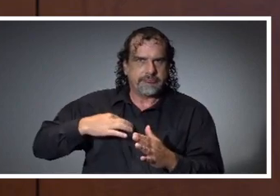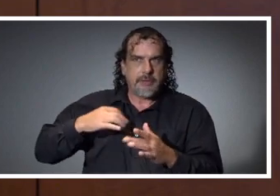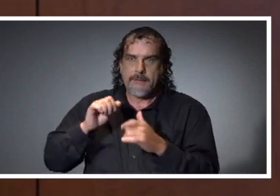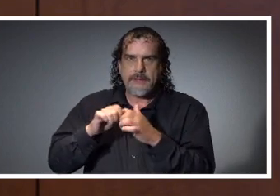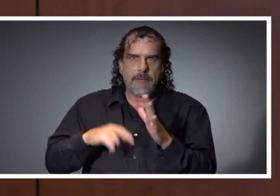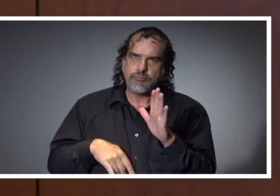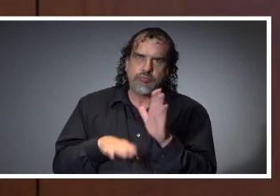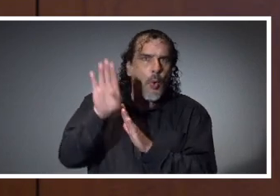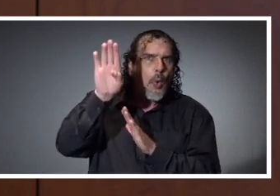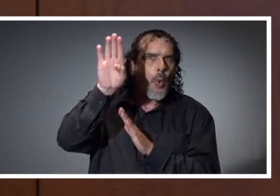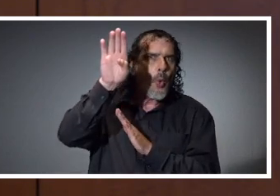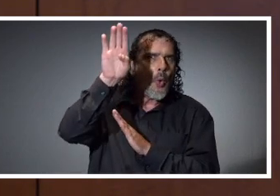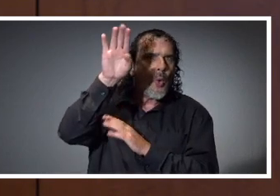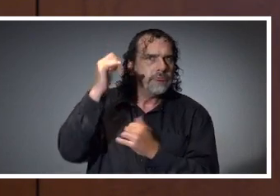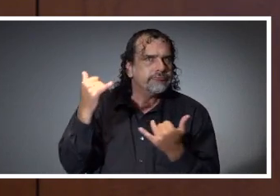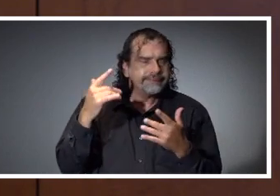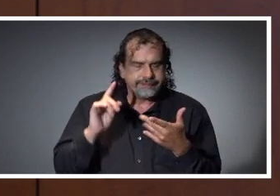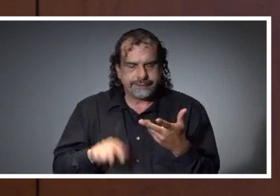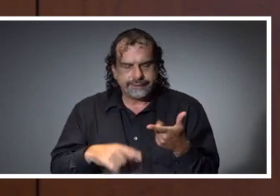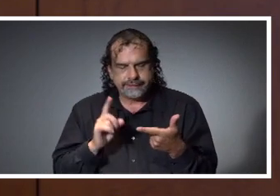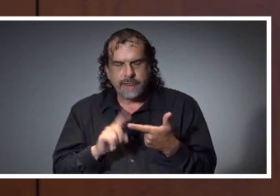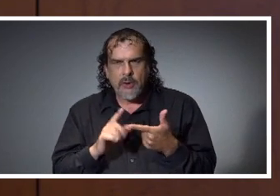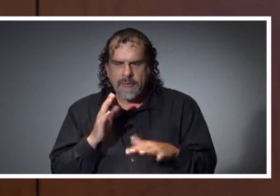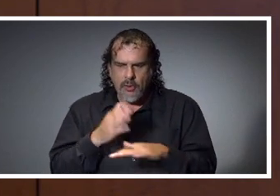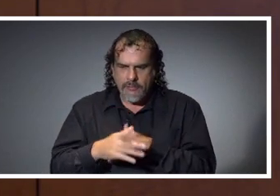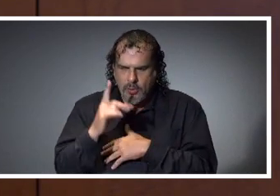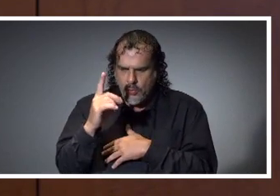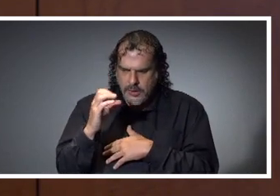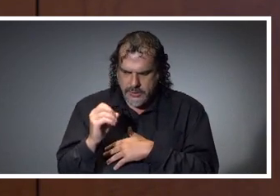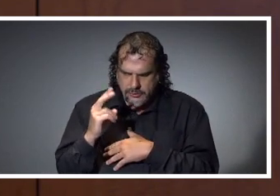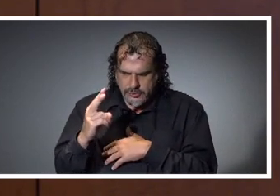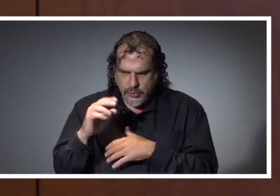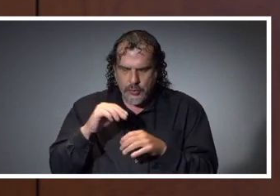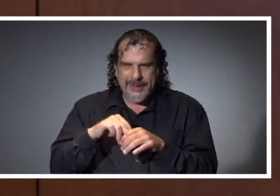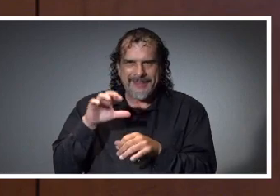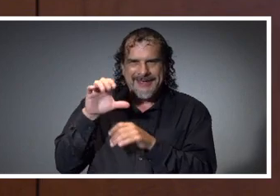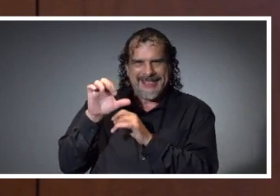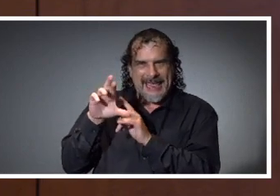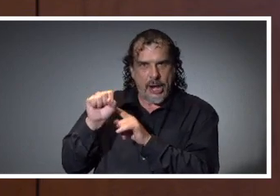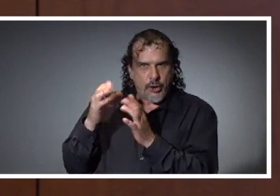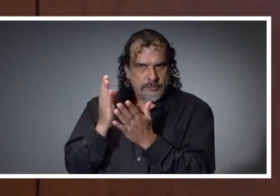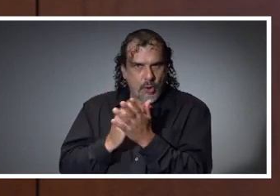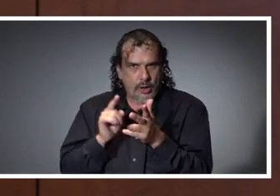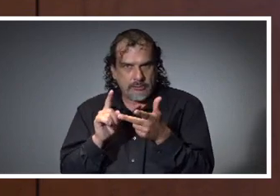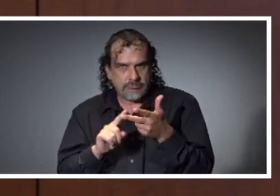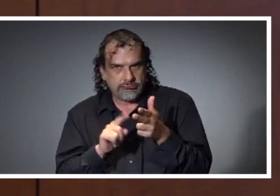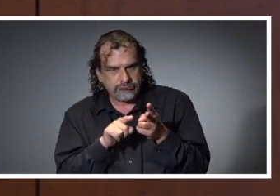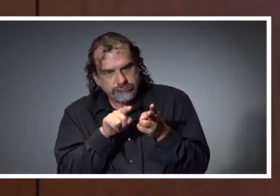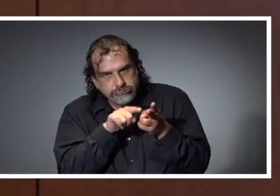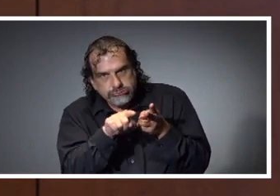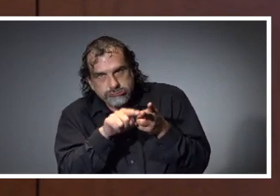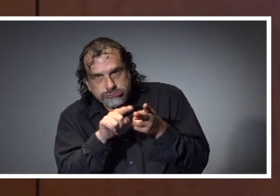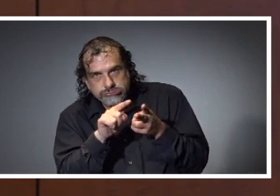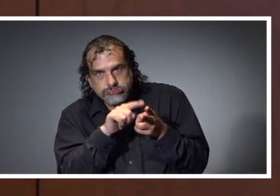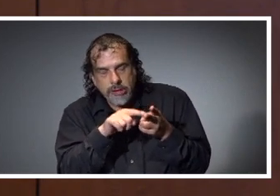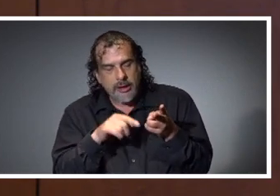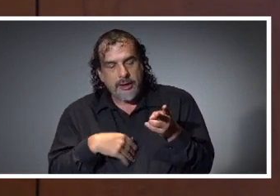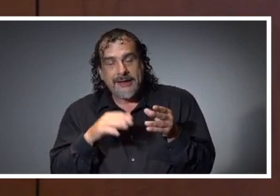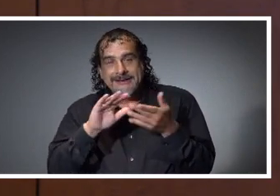very well. And we have over 102 on the CARES Act side. So from your counties and municipalities, the